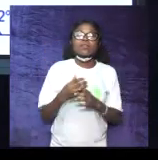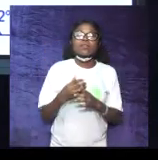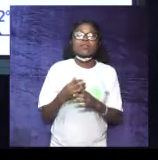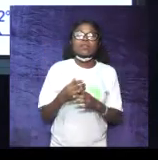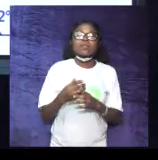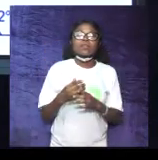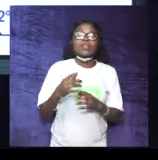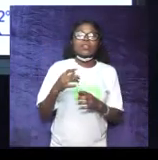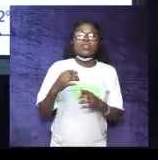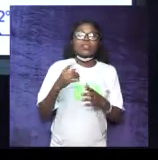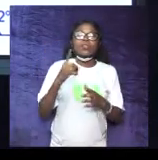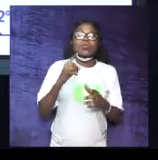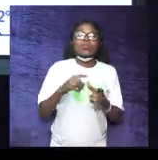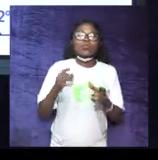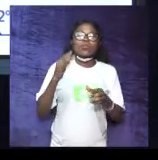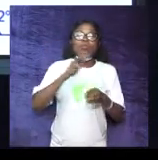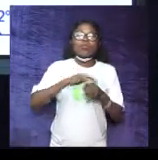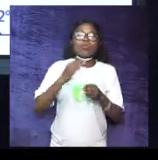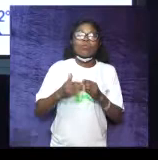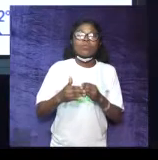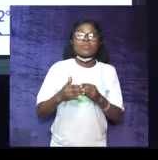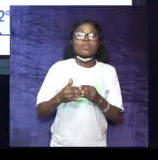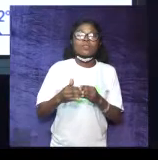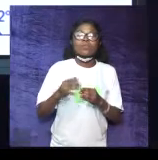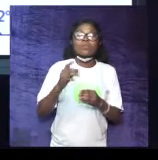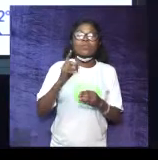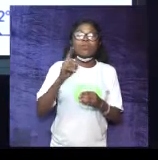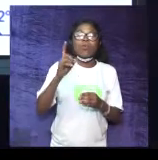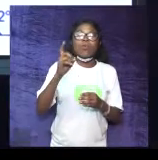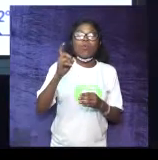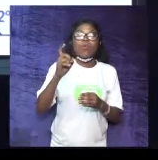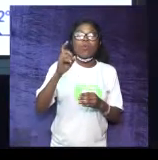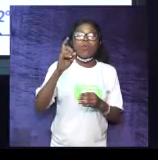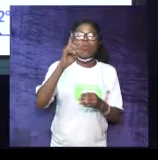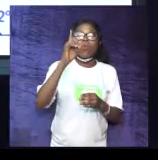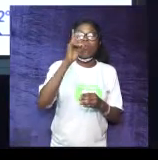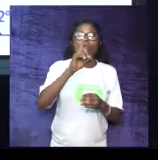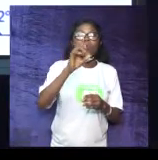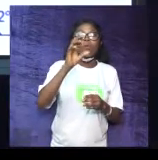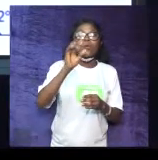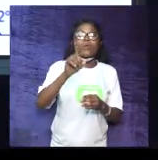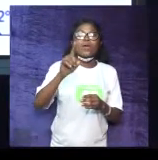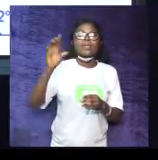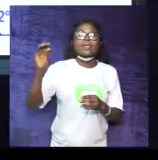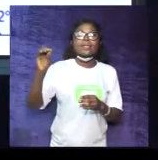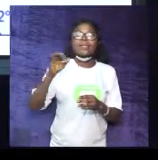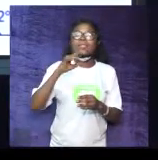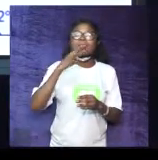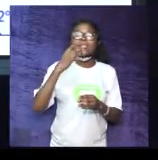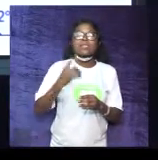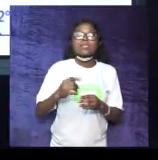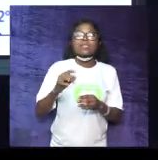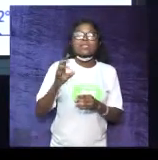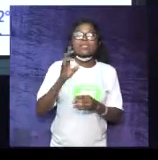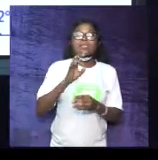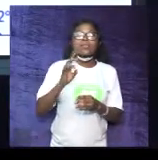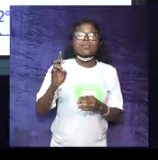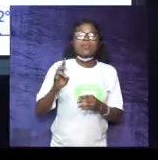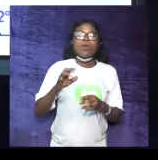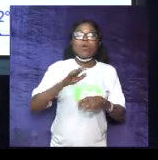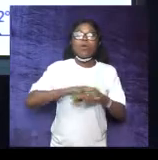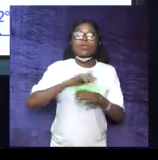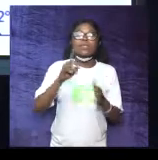line is just 110. In other words, 110 is a supplement of